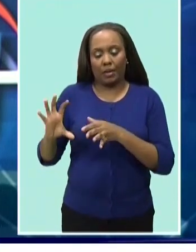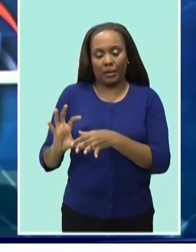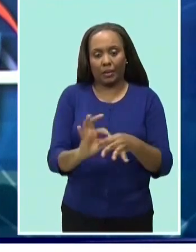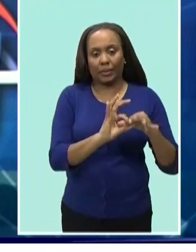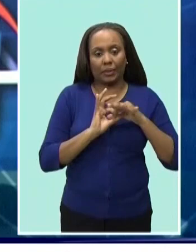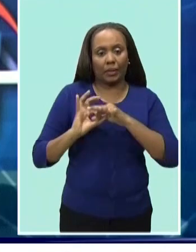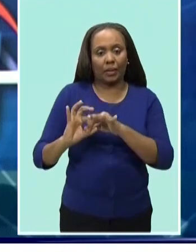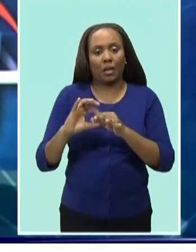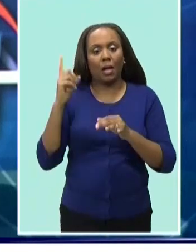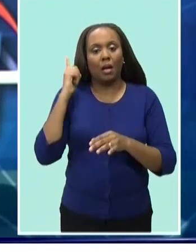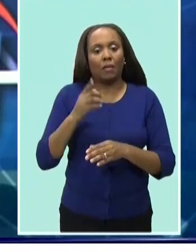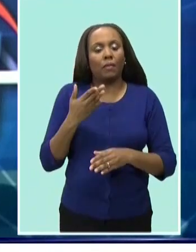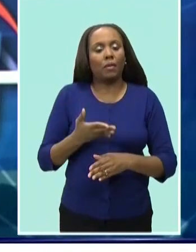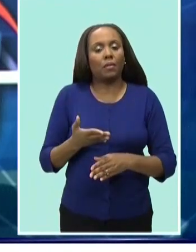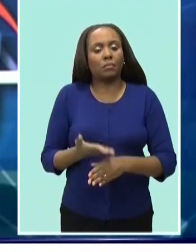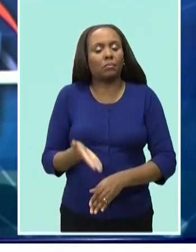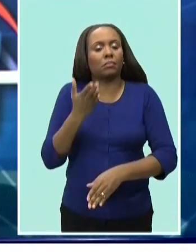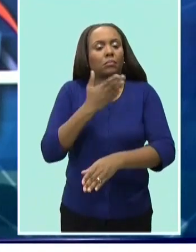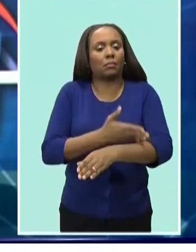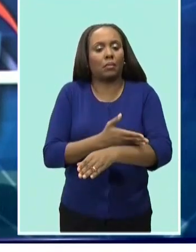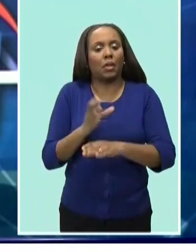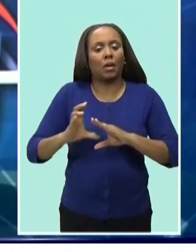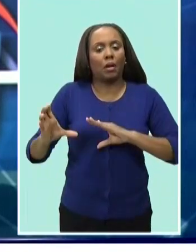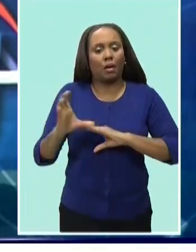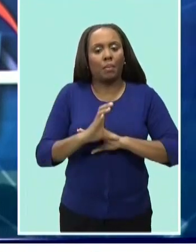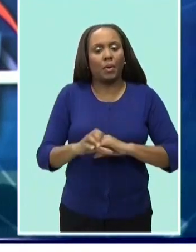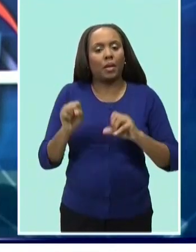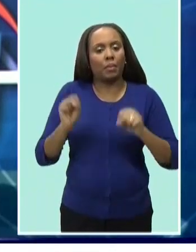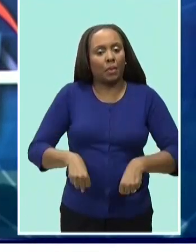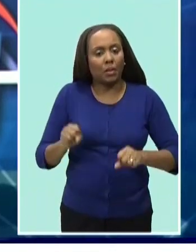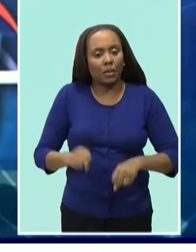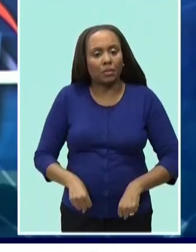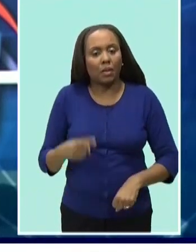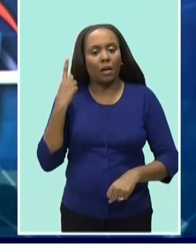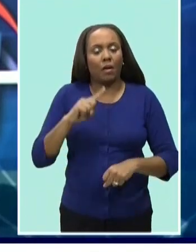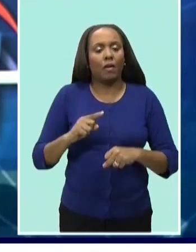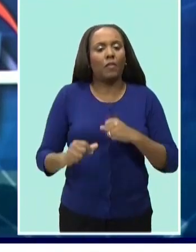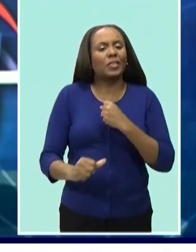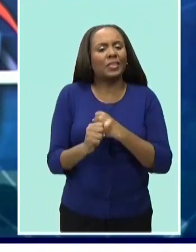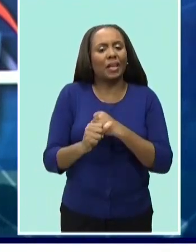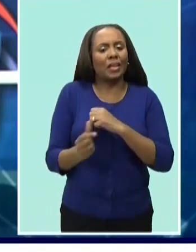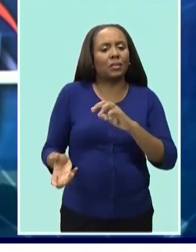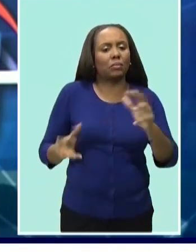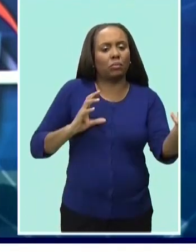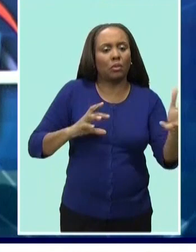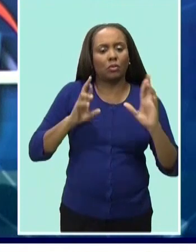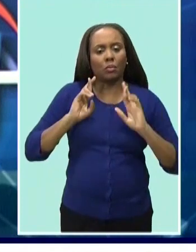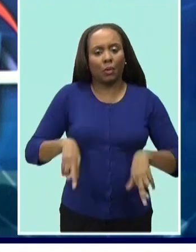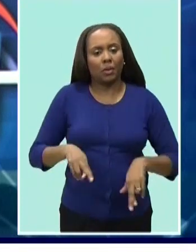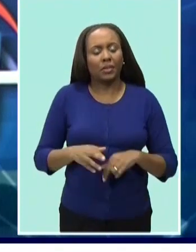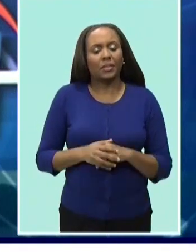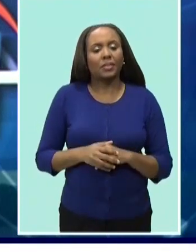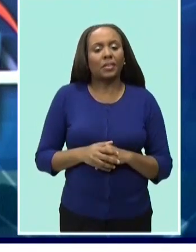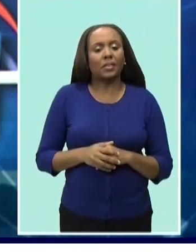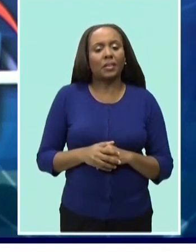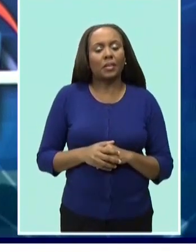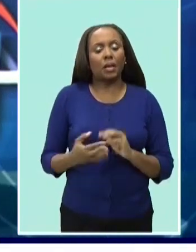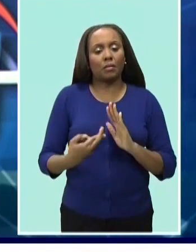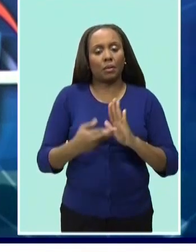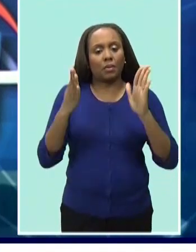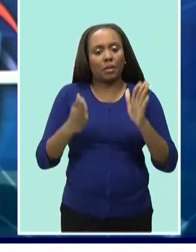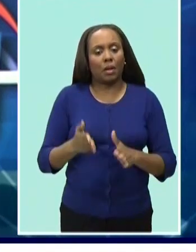effort to build regional capacity to confront disaster response and promote resilience. Deputy Secretary of State John Sullivan is to